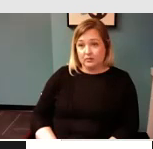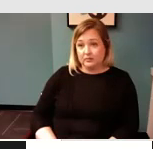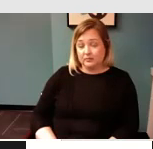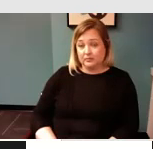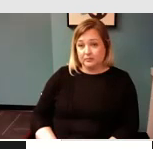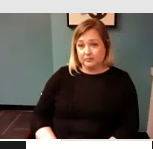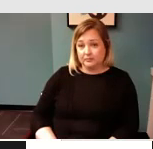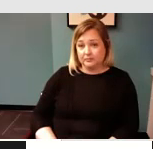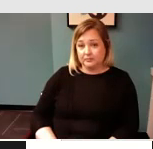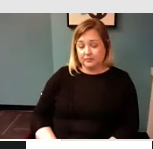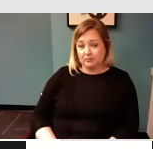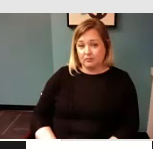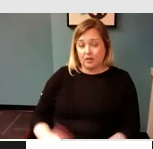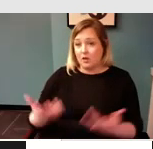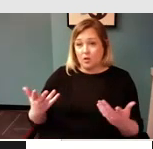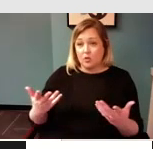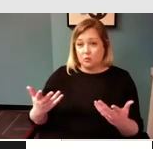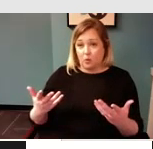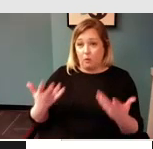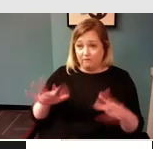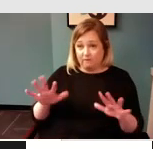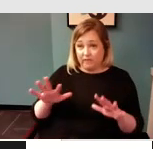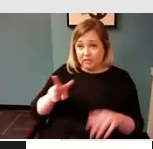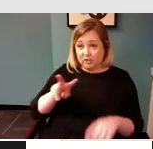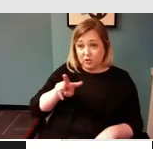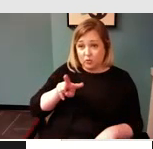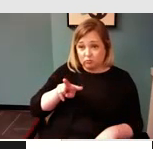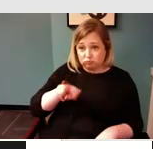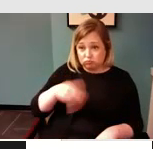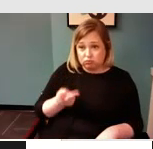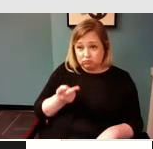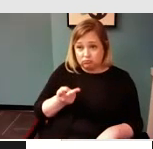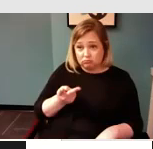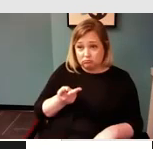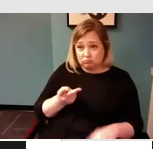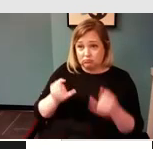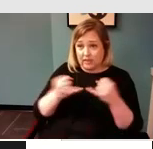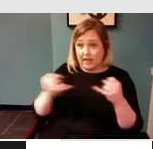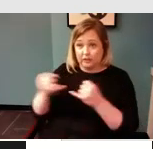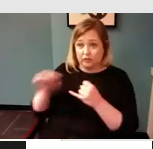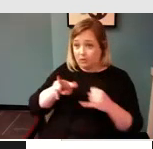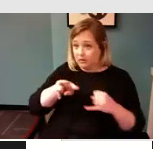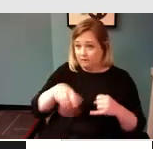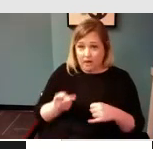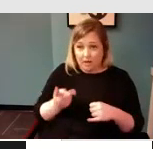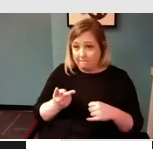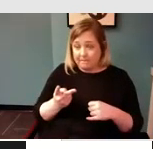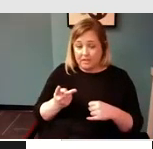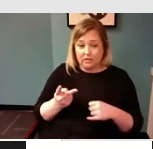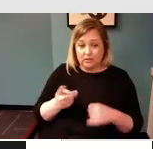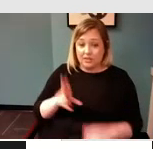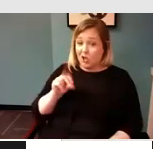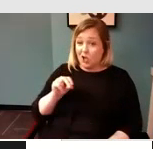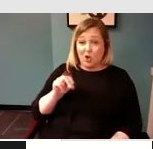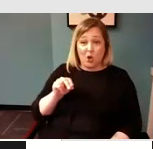Is this, so let's say that I've reversed these edges, the original graph just has reversed edges. No, Brian Akins, this is not a